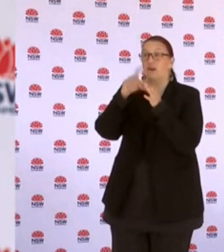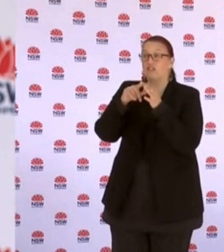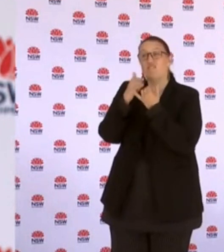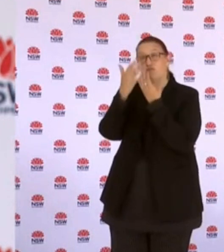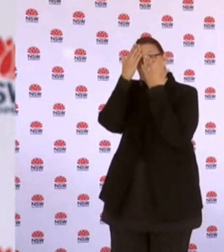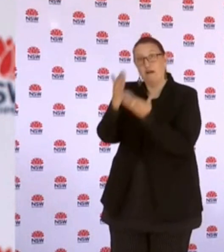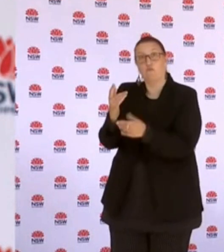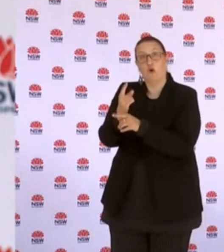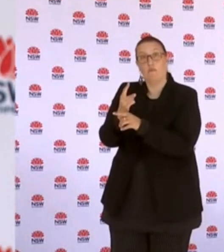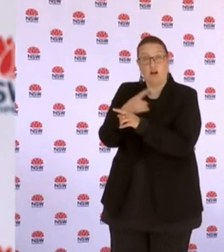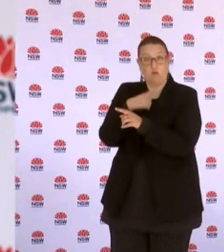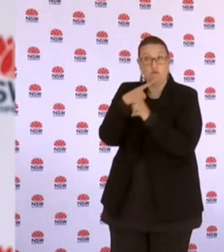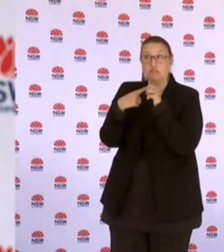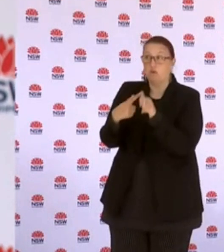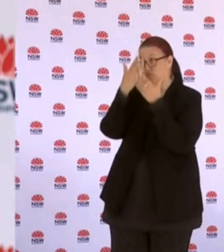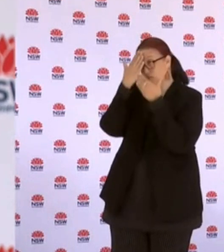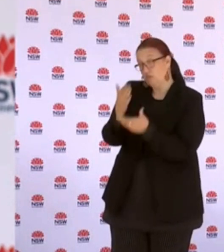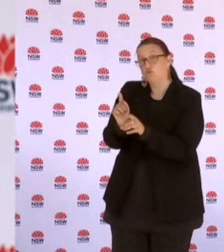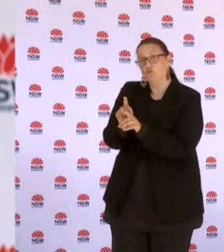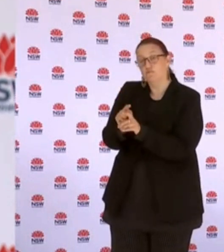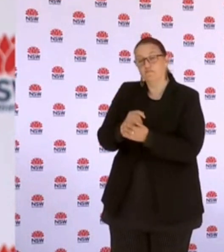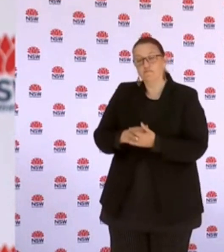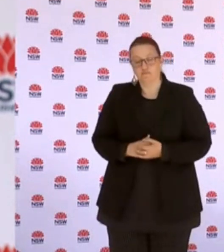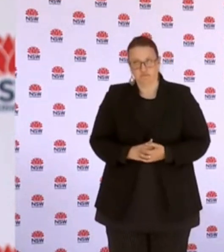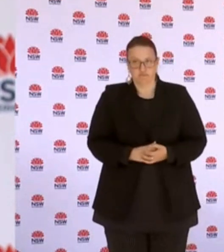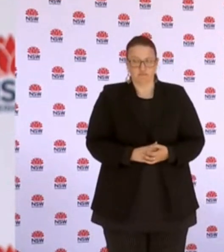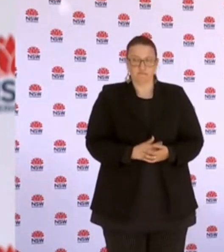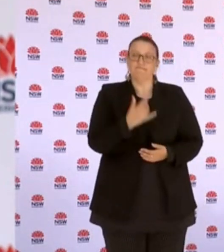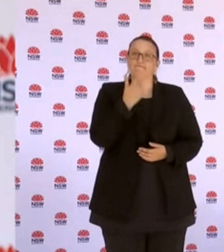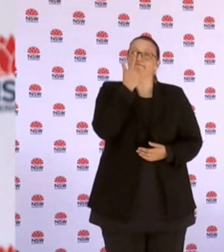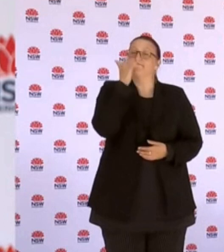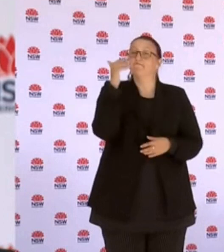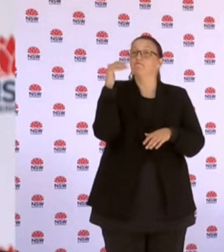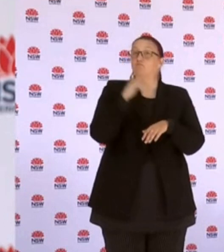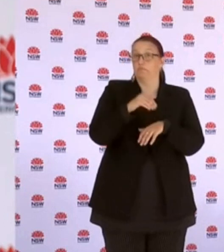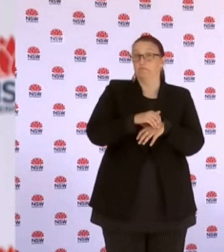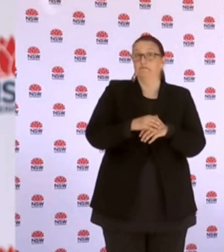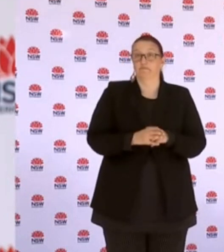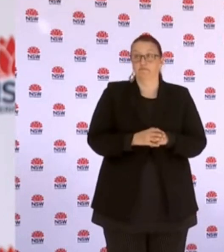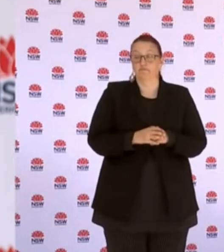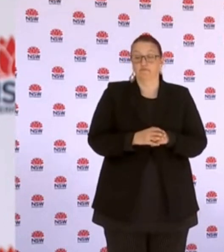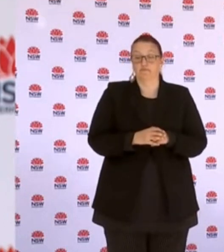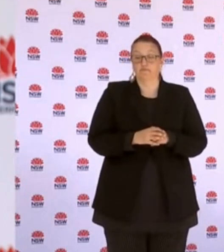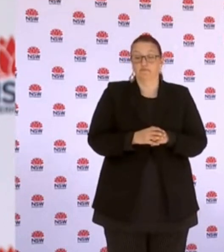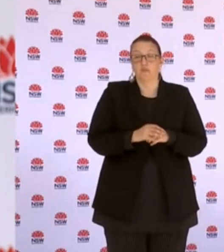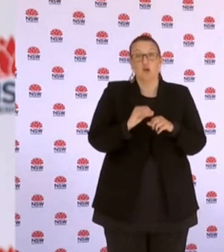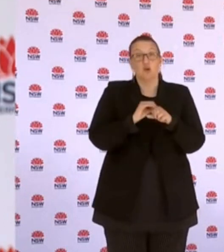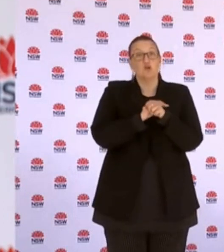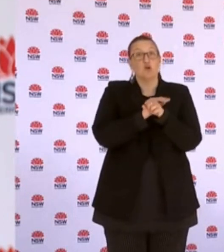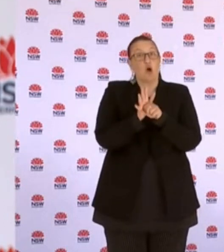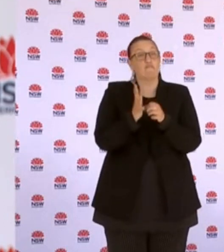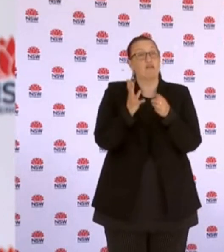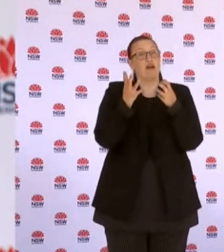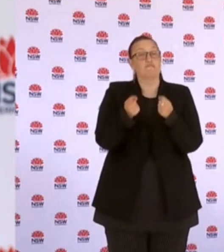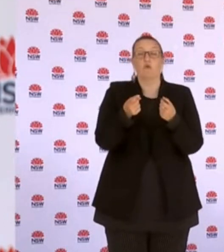Look, it is a difficult issue because at the moment COVID is obviously in the community more broadly, and